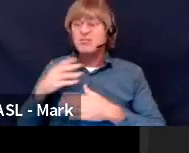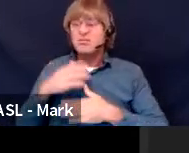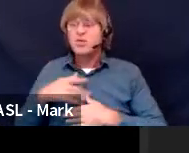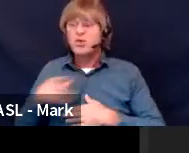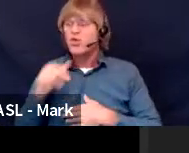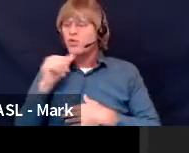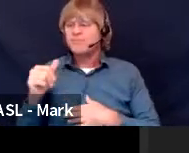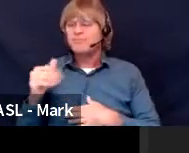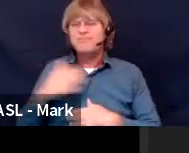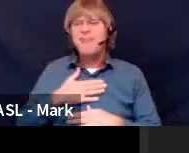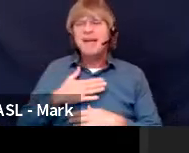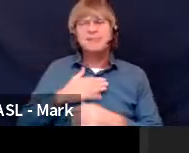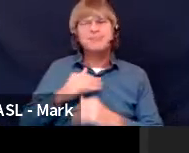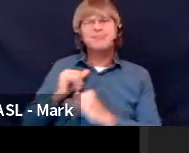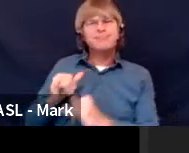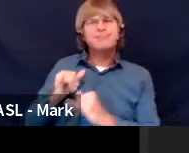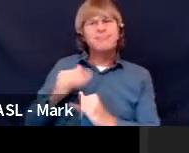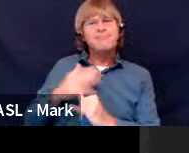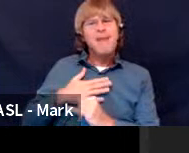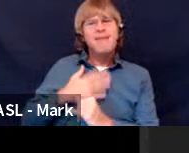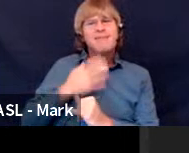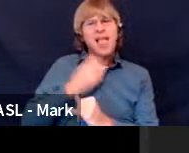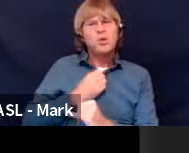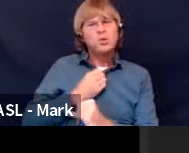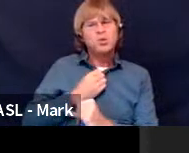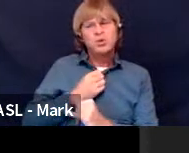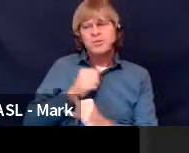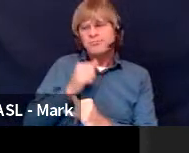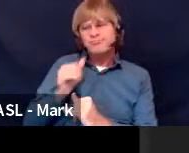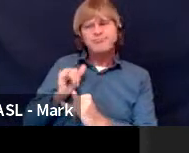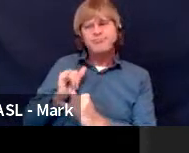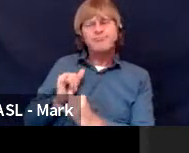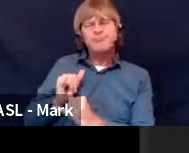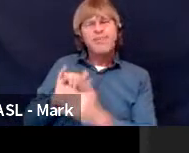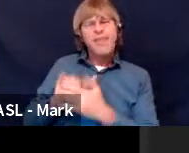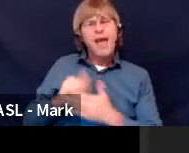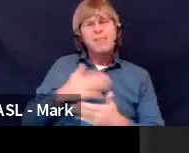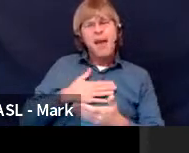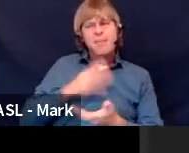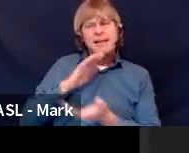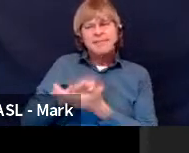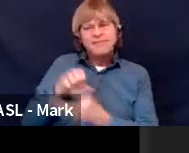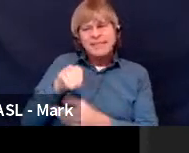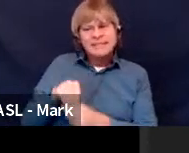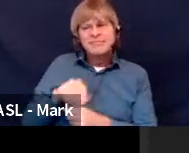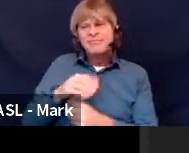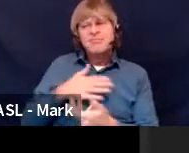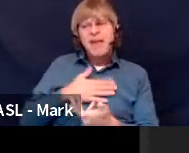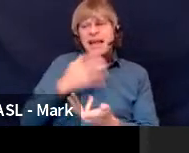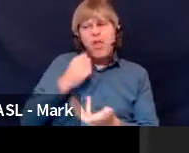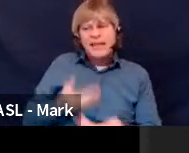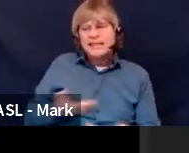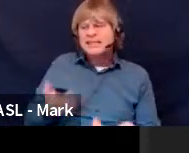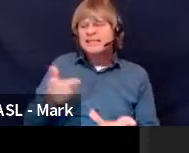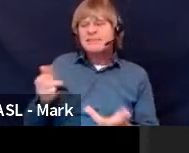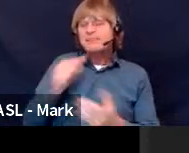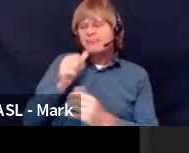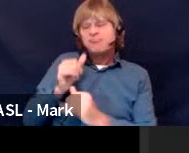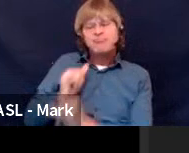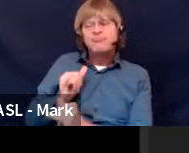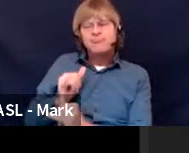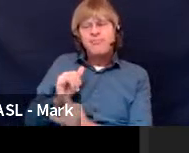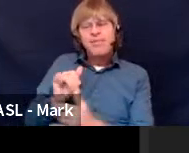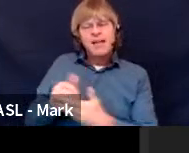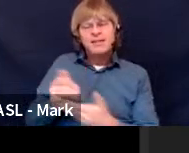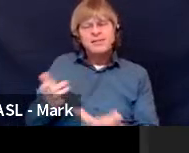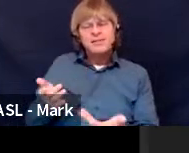really align with my values. They didn't align with the things that I cared about, and they didn't align with